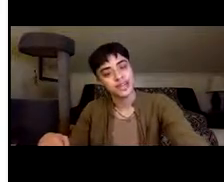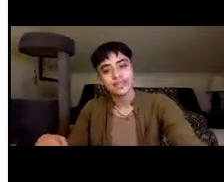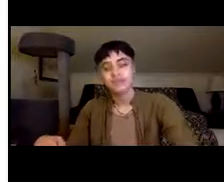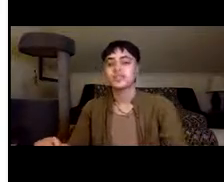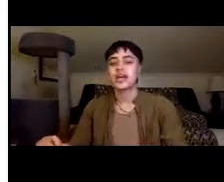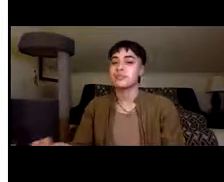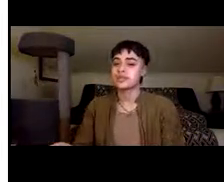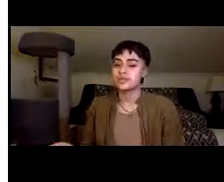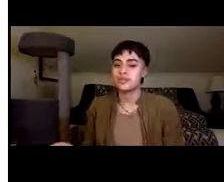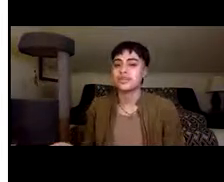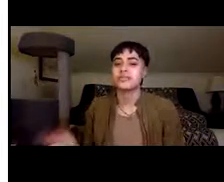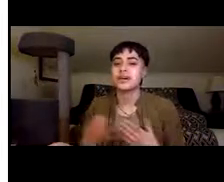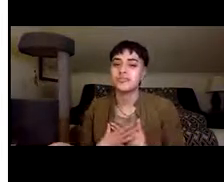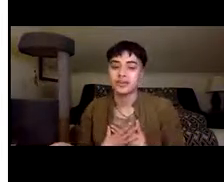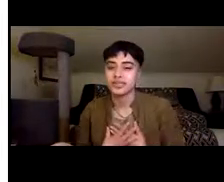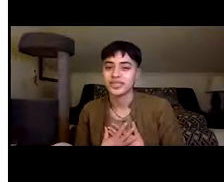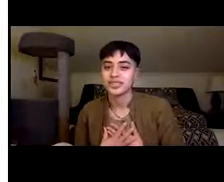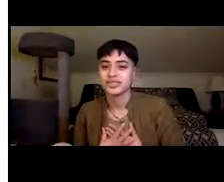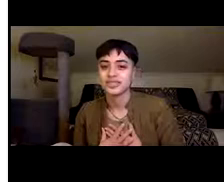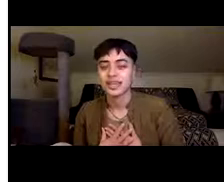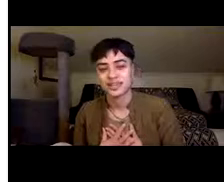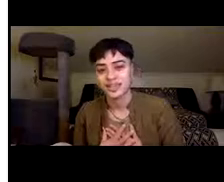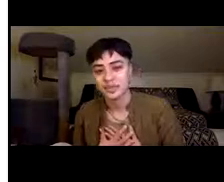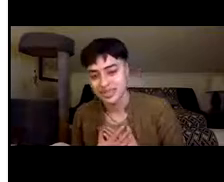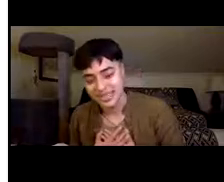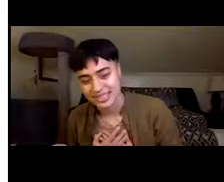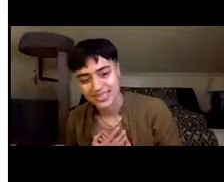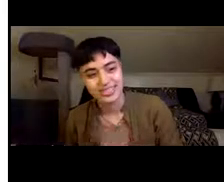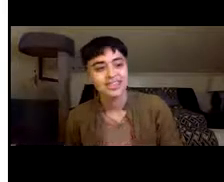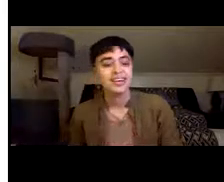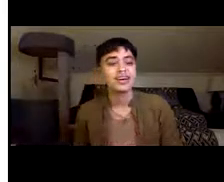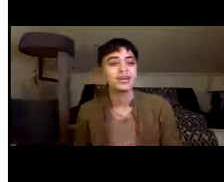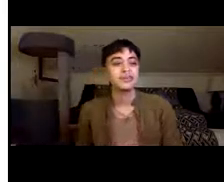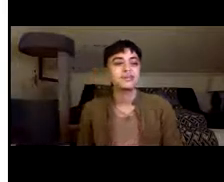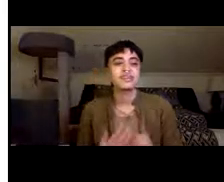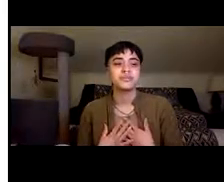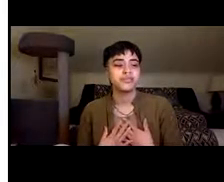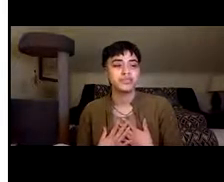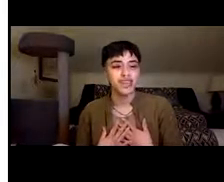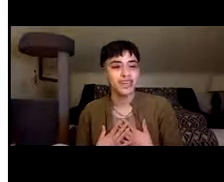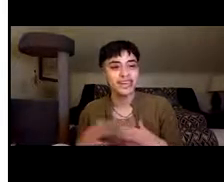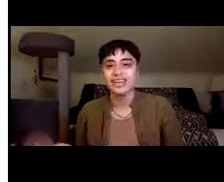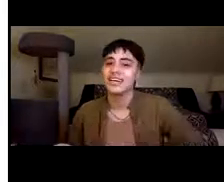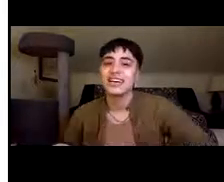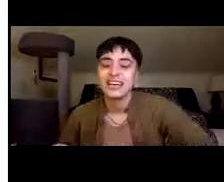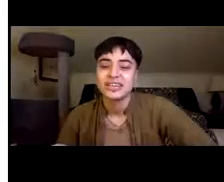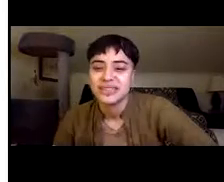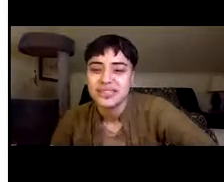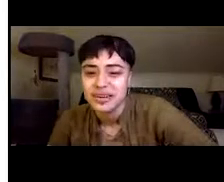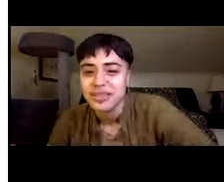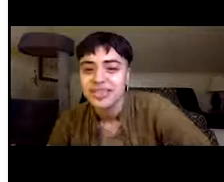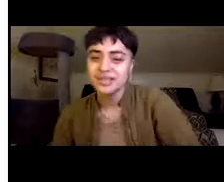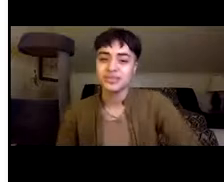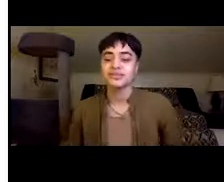Catering, which happens to be my family's catering business, I'm very proud to say. And